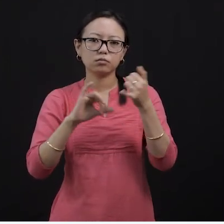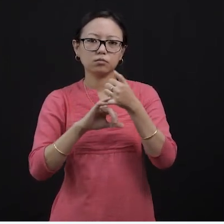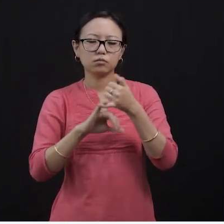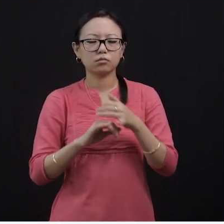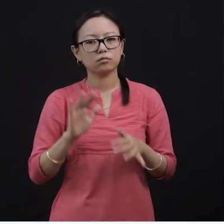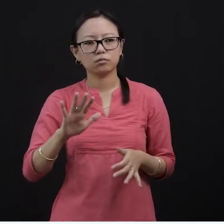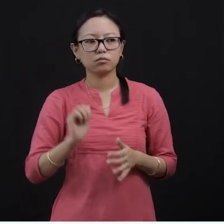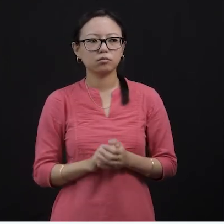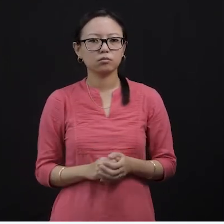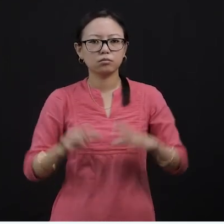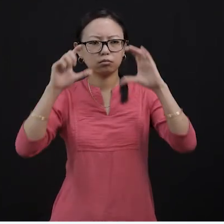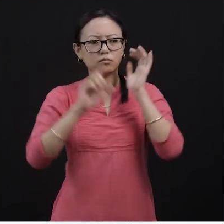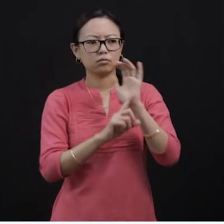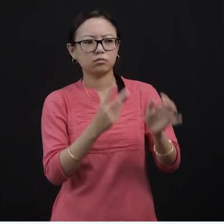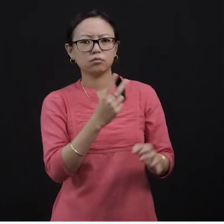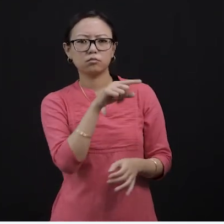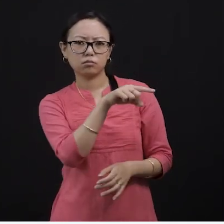Now, this compass is a device